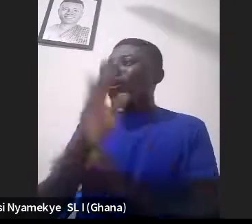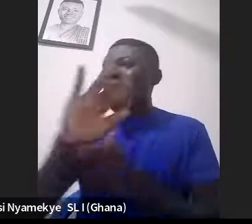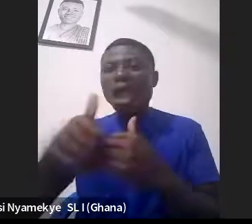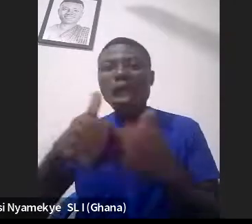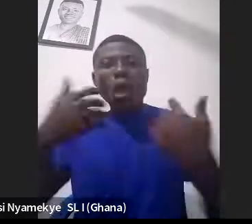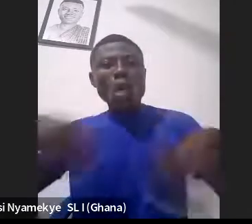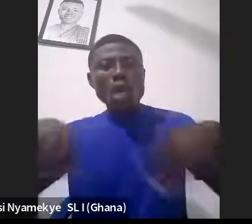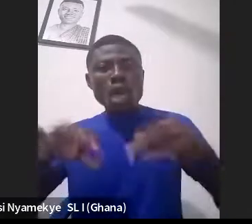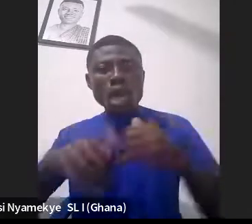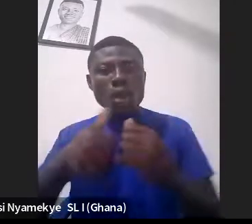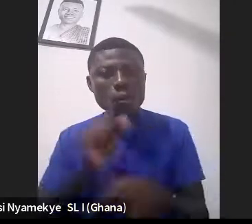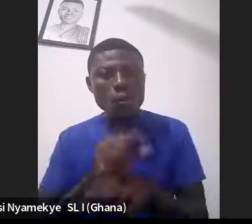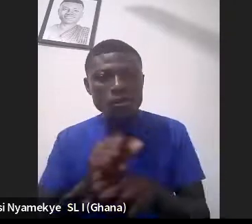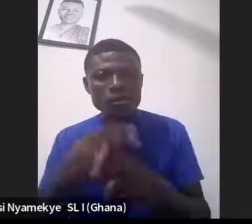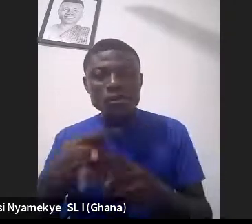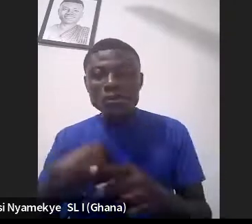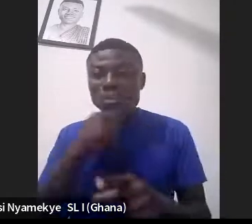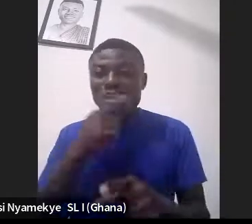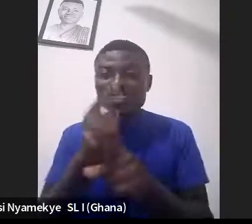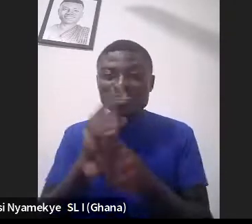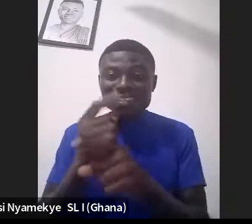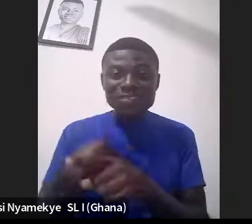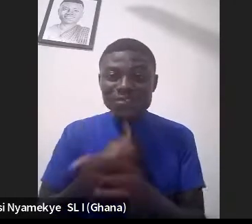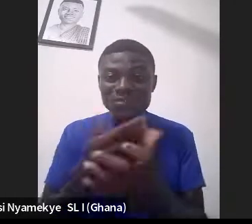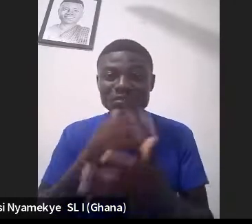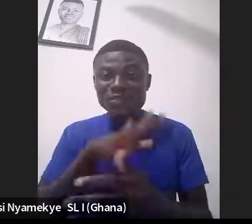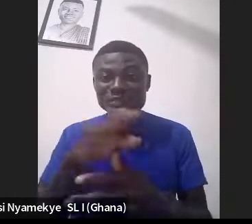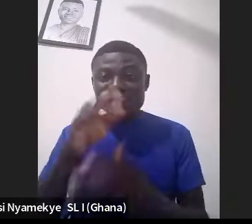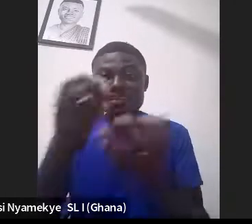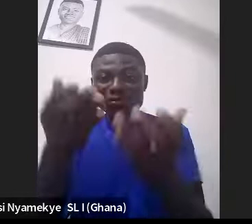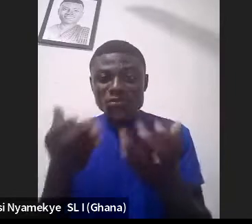well. We just, you want your children to be,